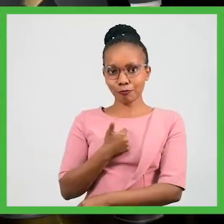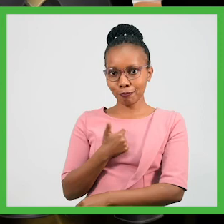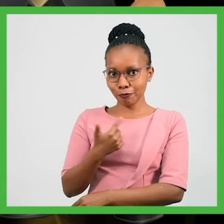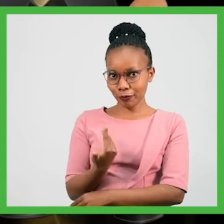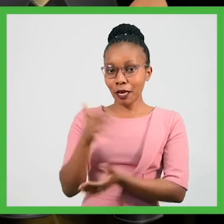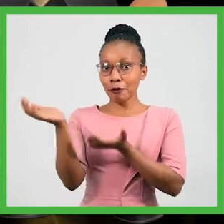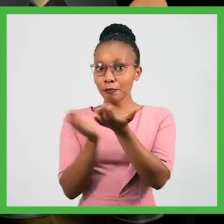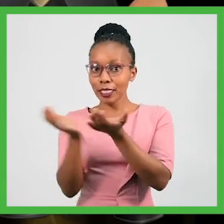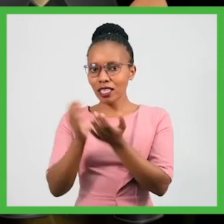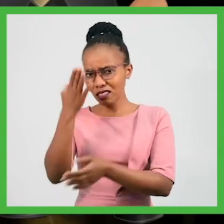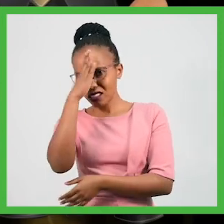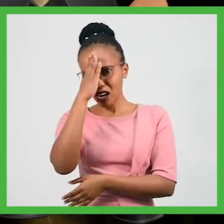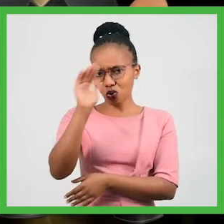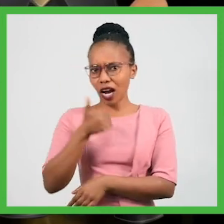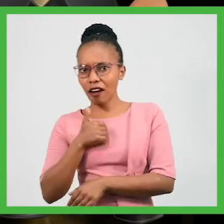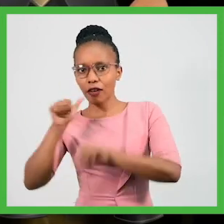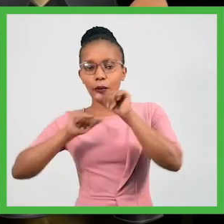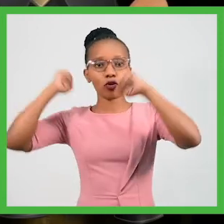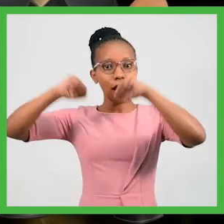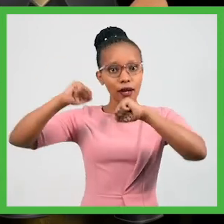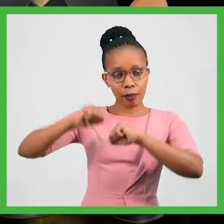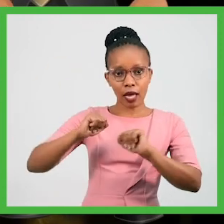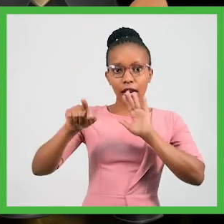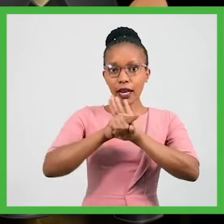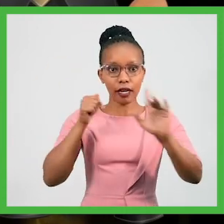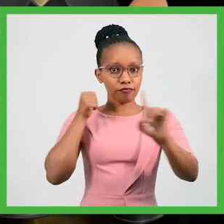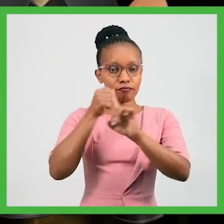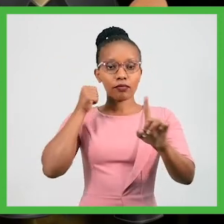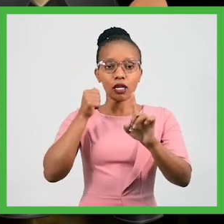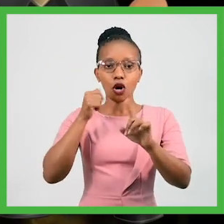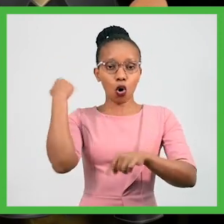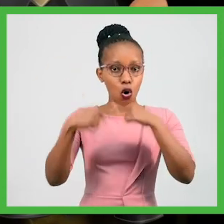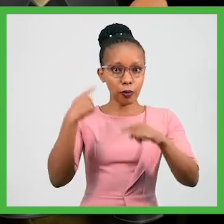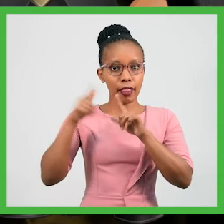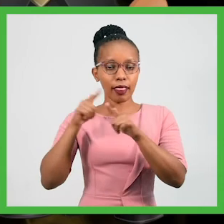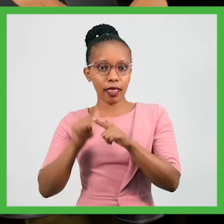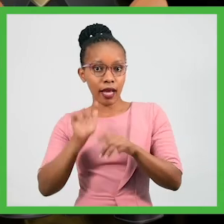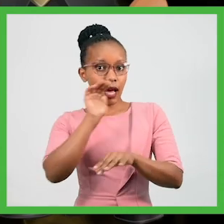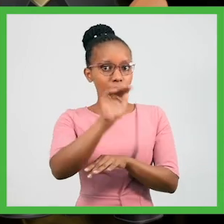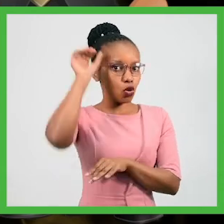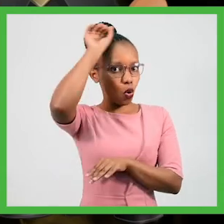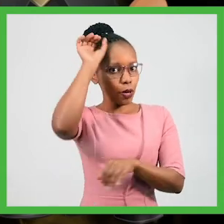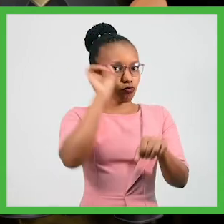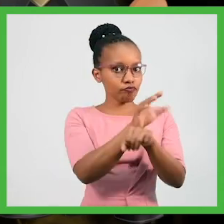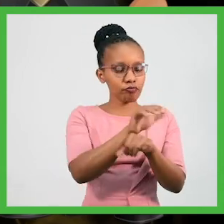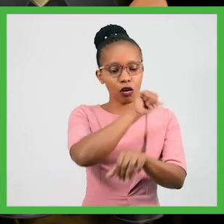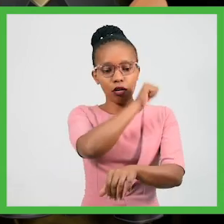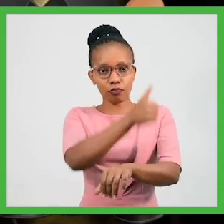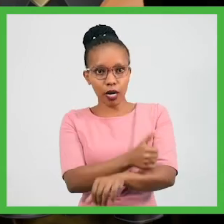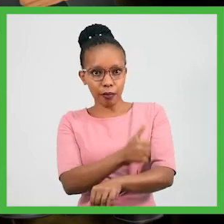Where businesses are unsure whether an agreement is likely to negatively affect competition, they should seek an advisory opinion from the